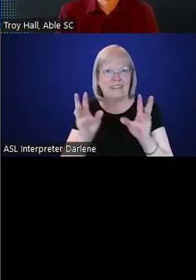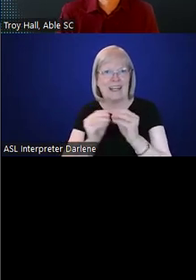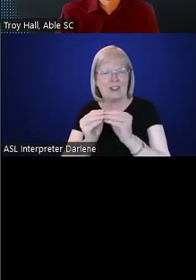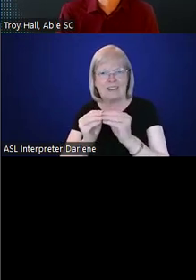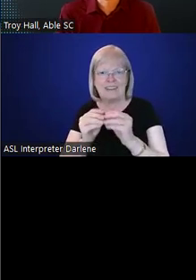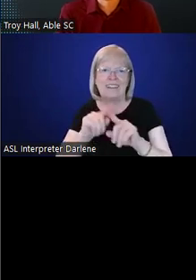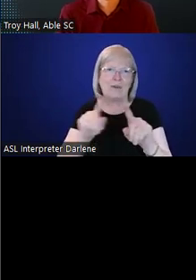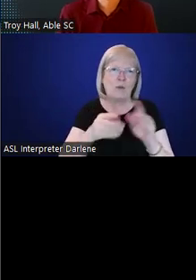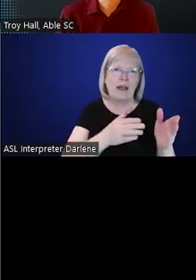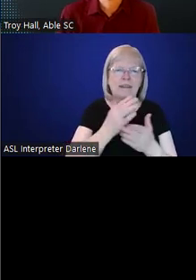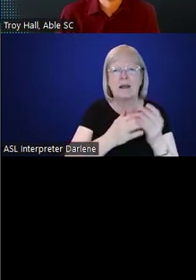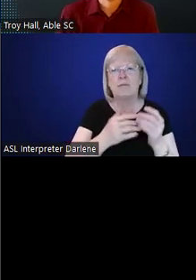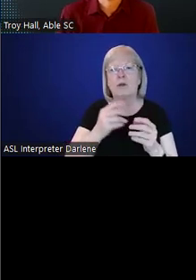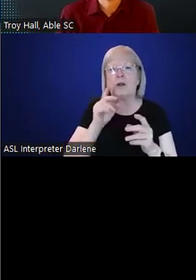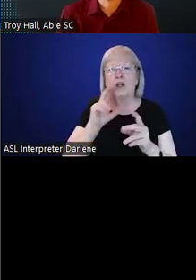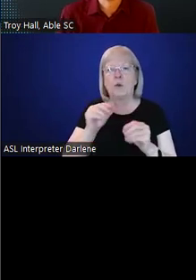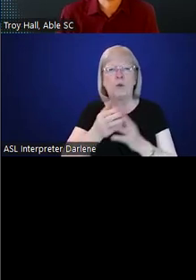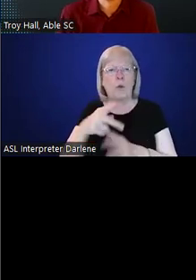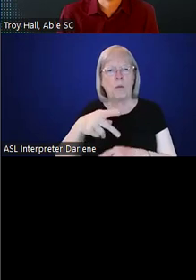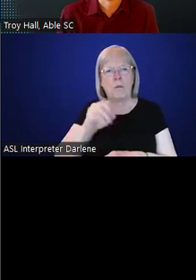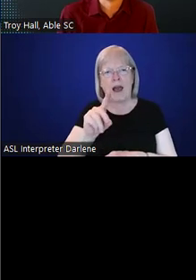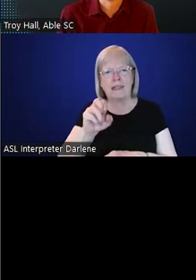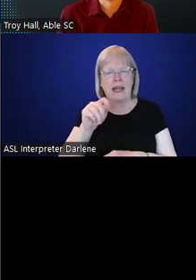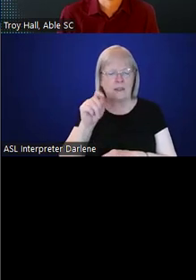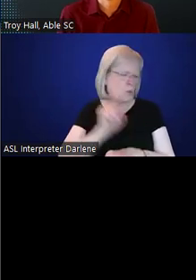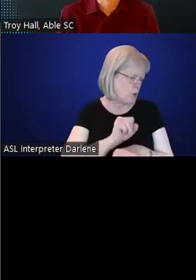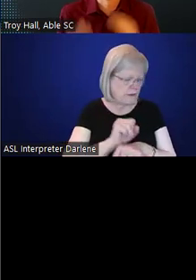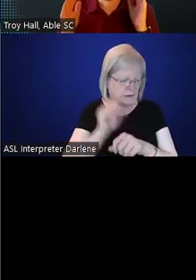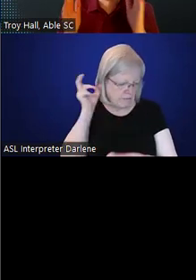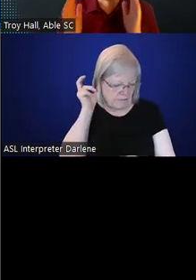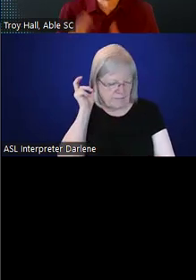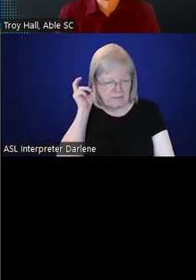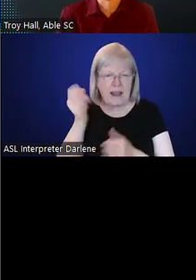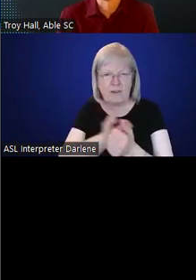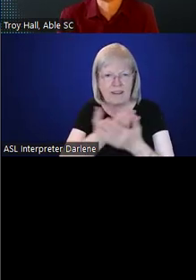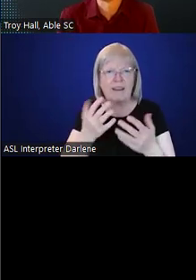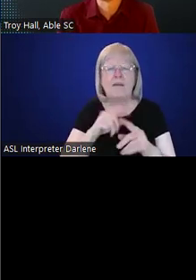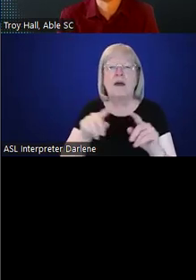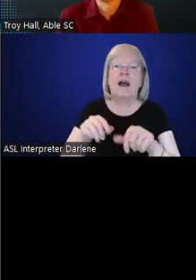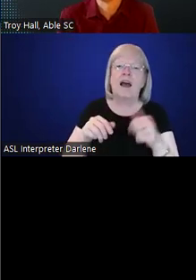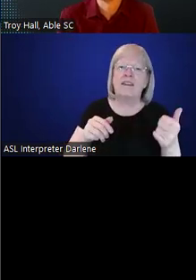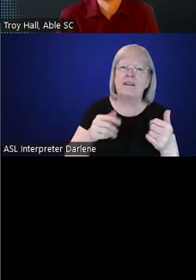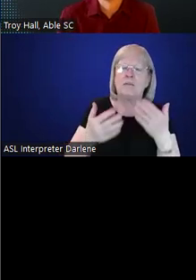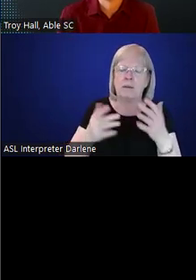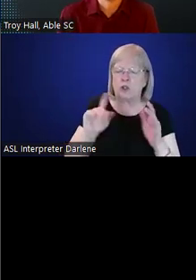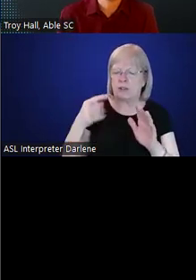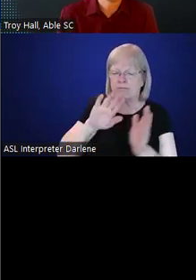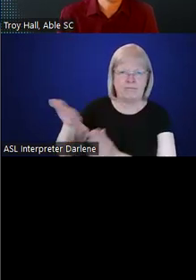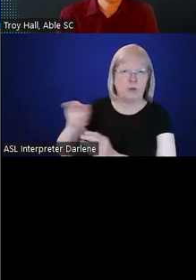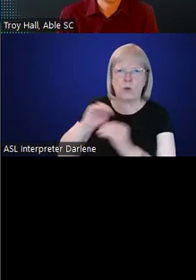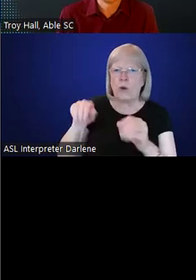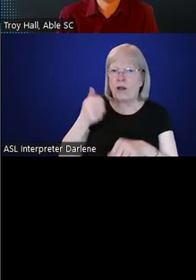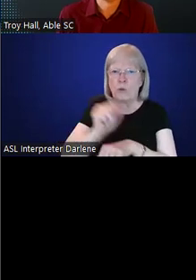to a podcast as you're working. For some people, it's very much like it's the one thing that you're focusing on.